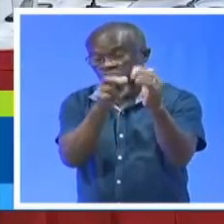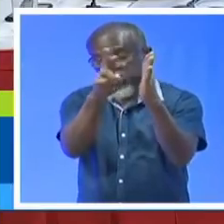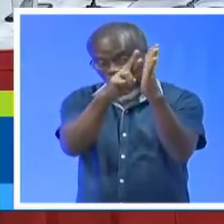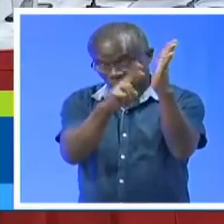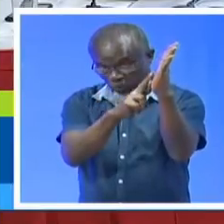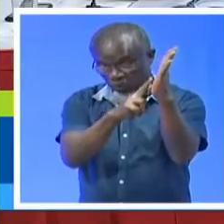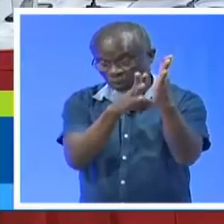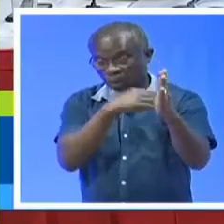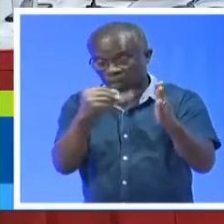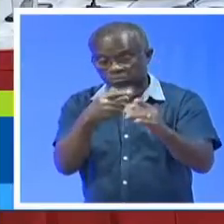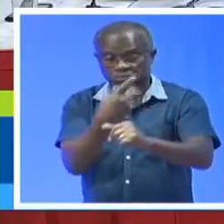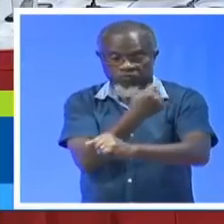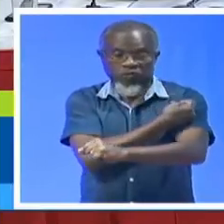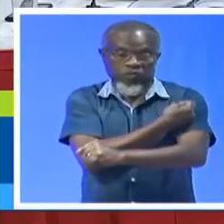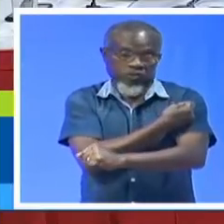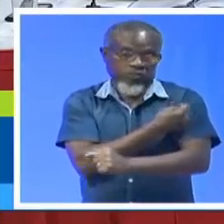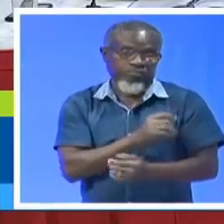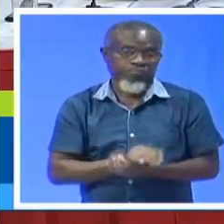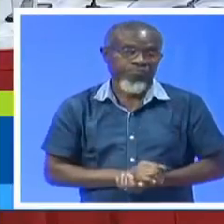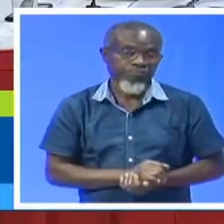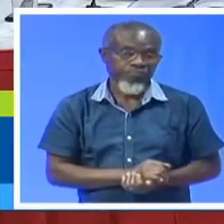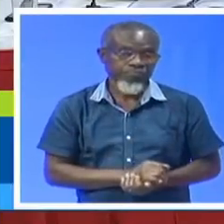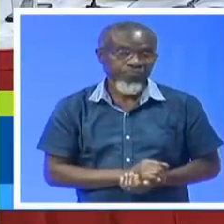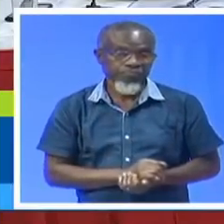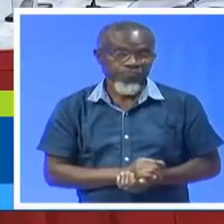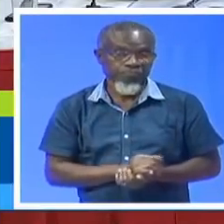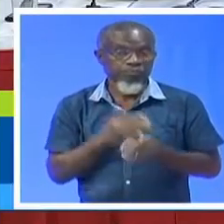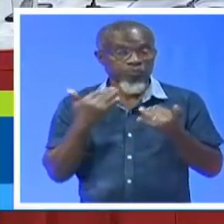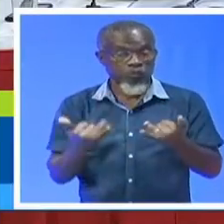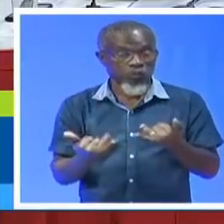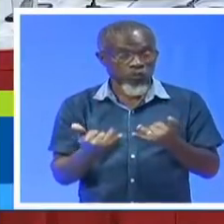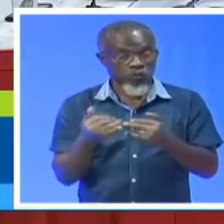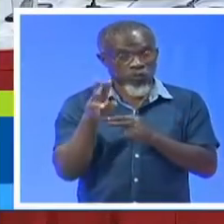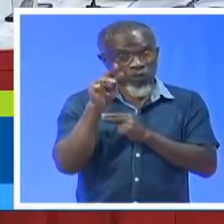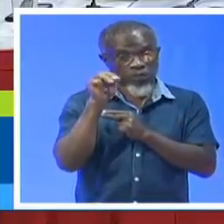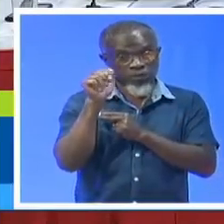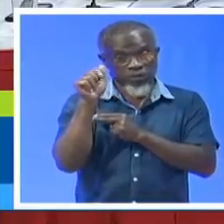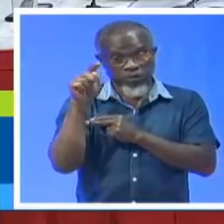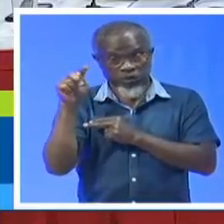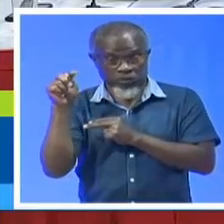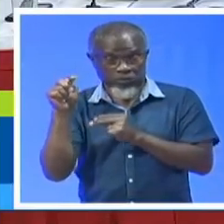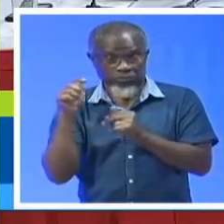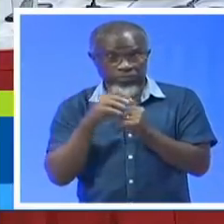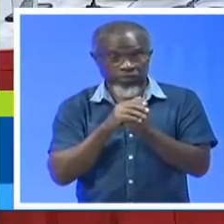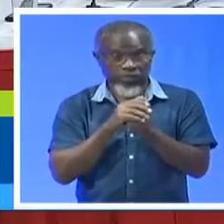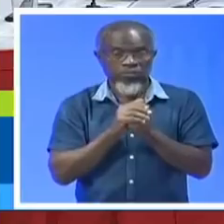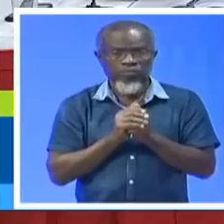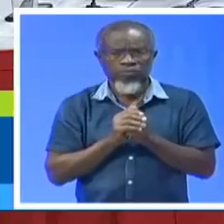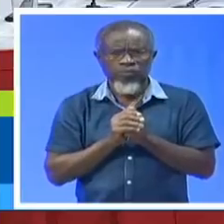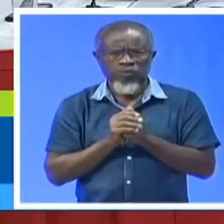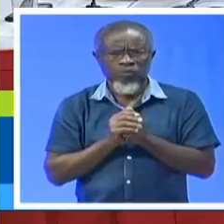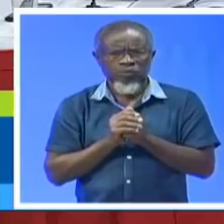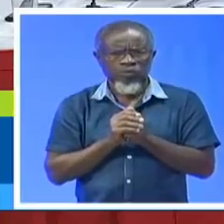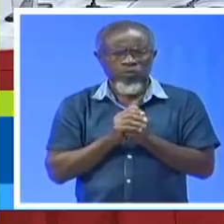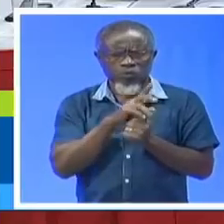go across to Matt now, and we'll field a few questions from Matt. The first one, are persons